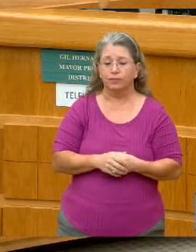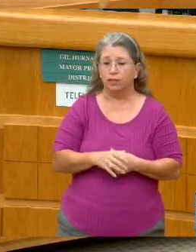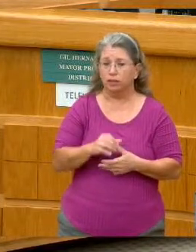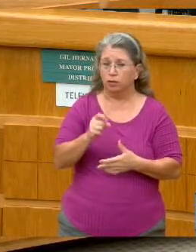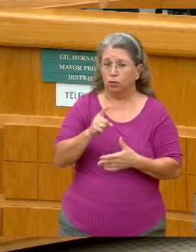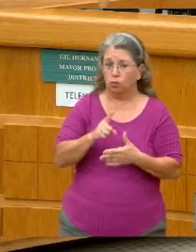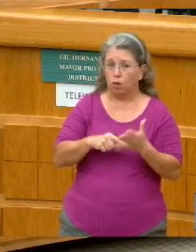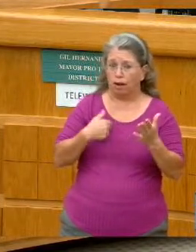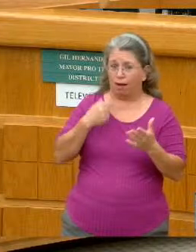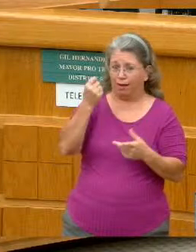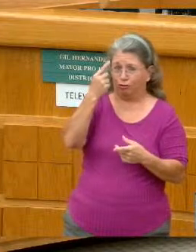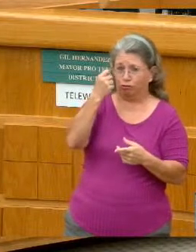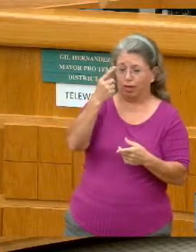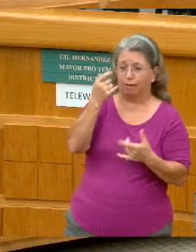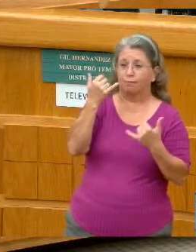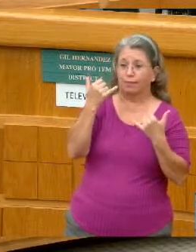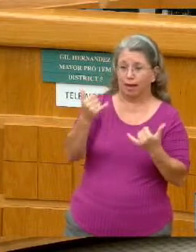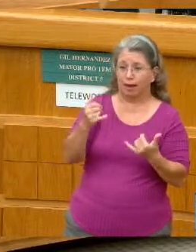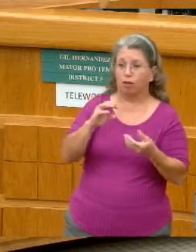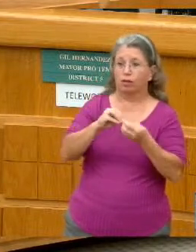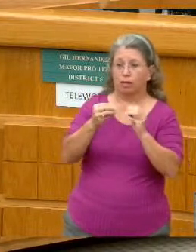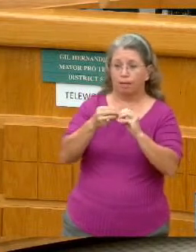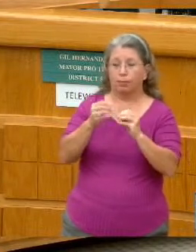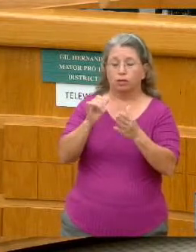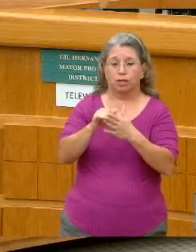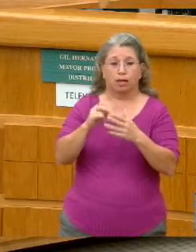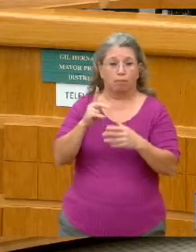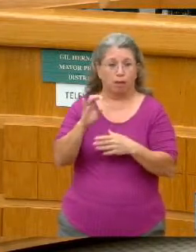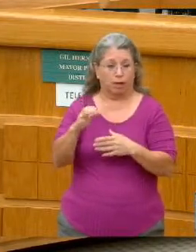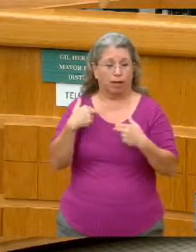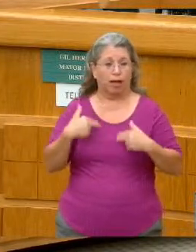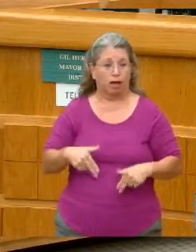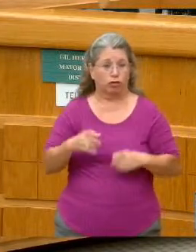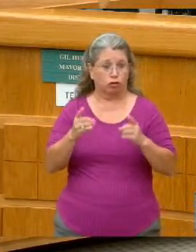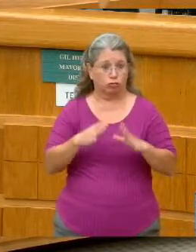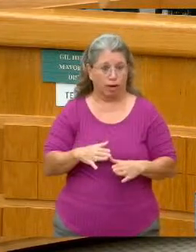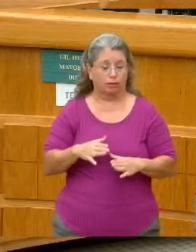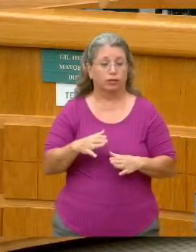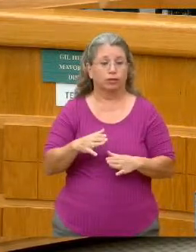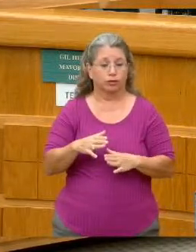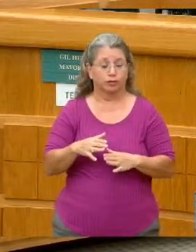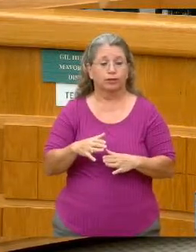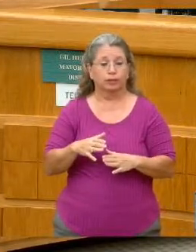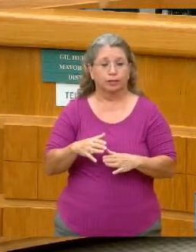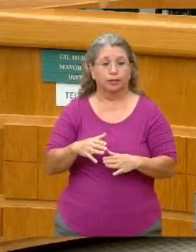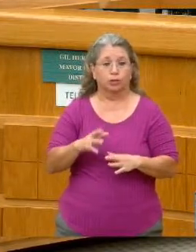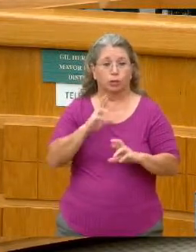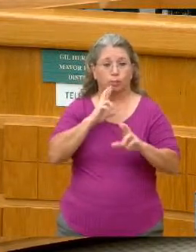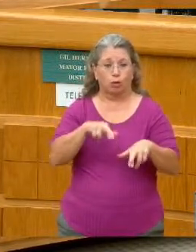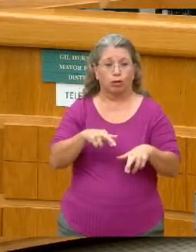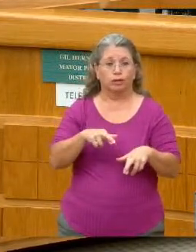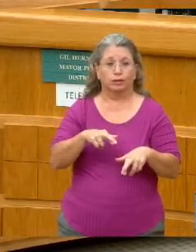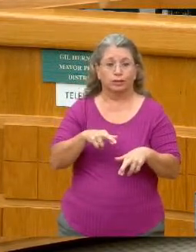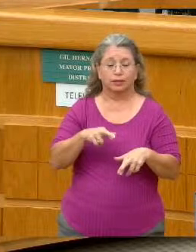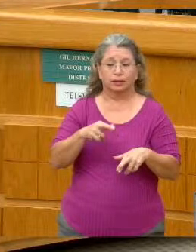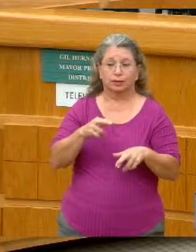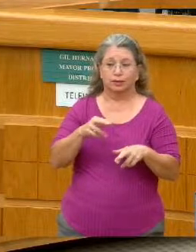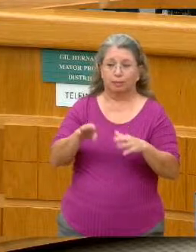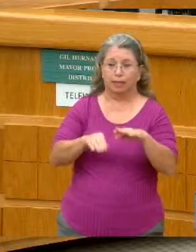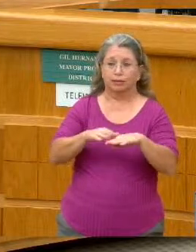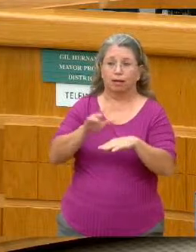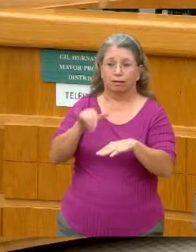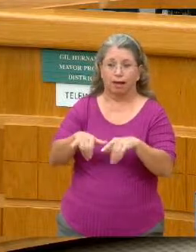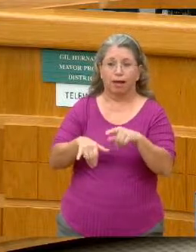director now fit those criterion. And she's nodding yes for everybody that can't see her. So hopefully that's